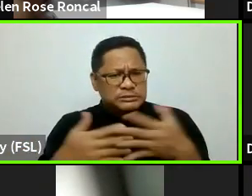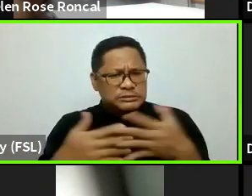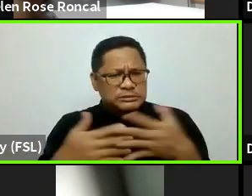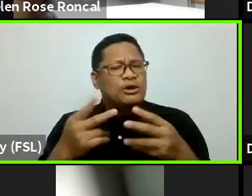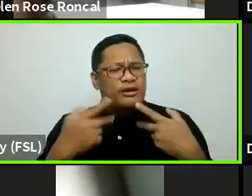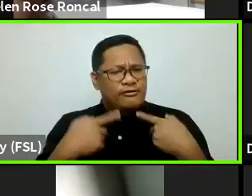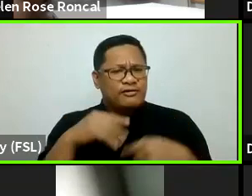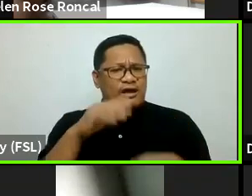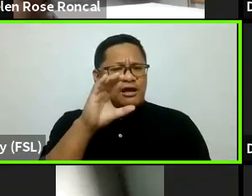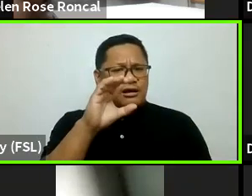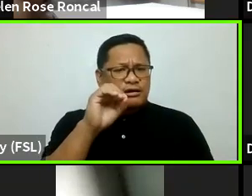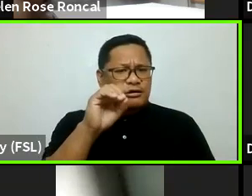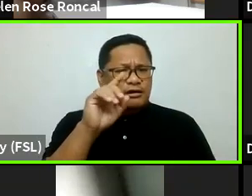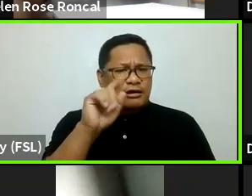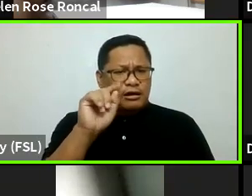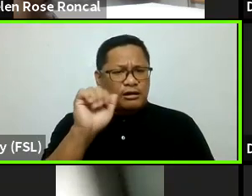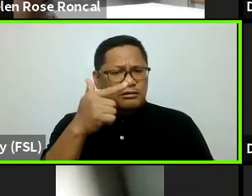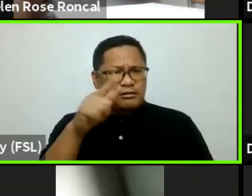industry at home.